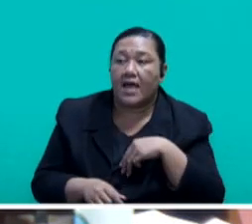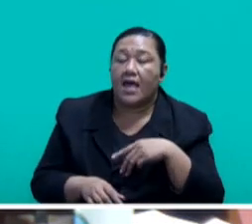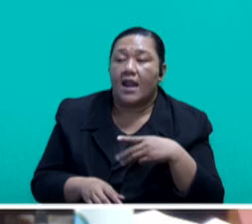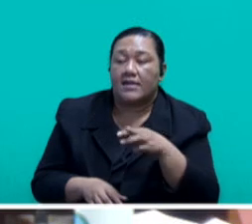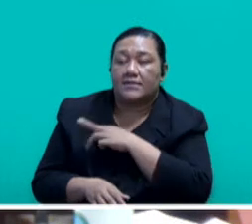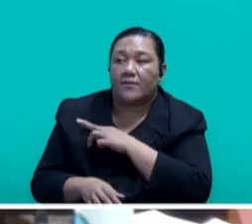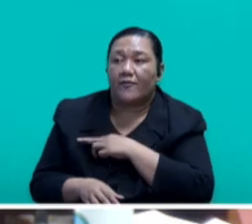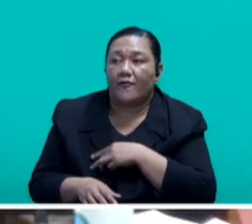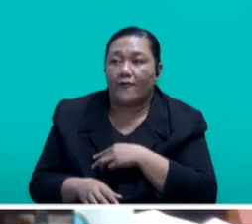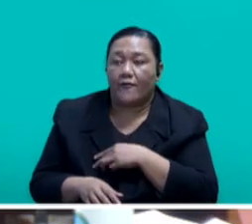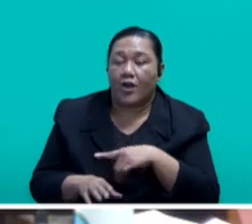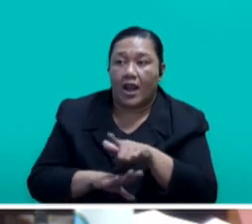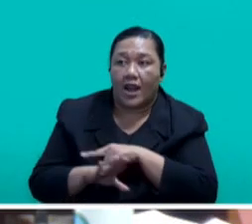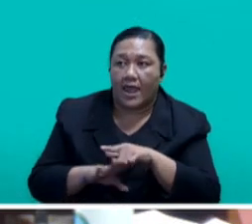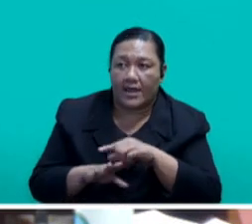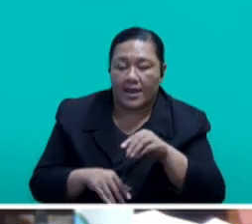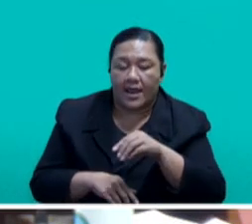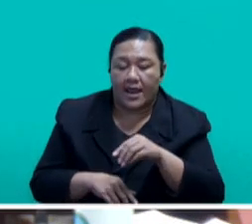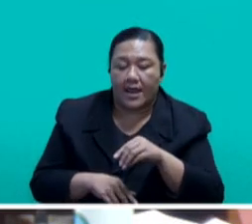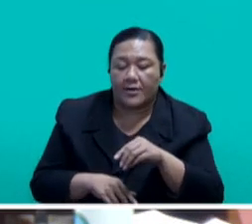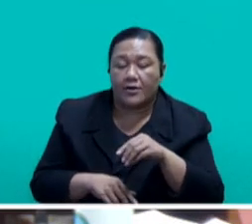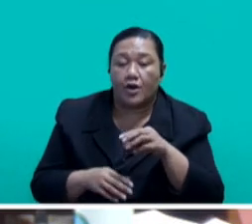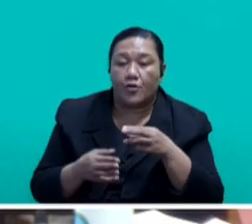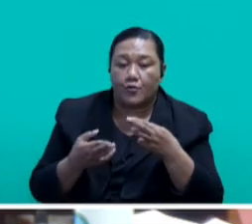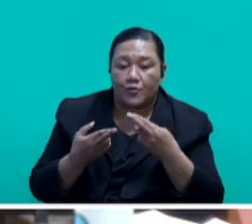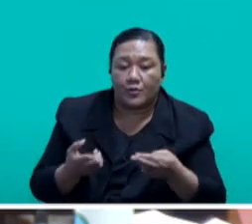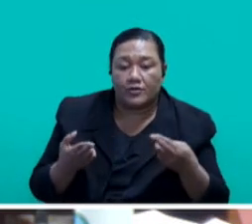mineral resources for the past 6 months.